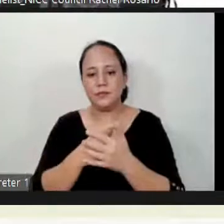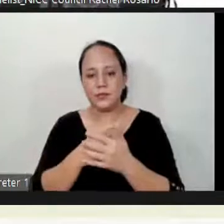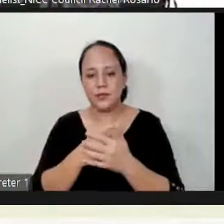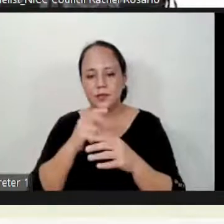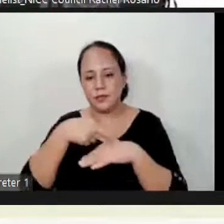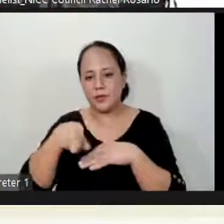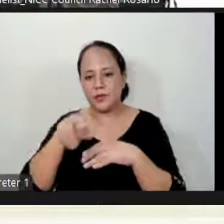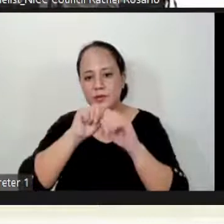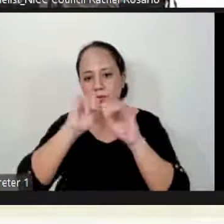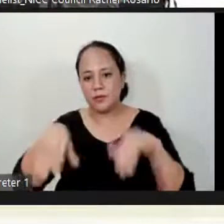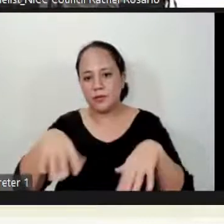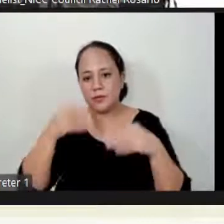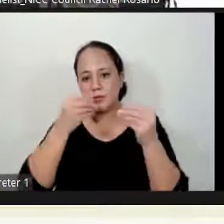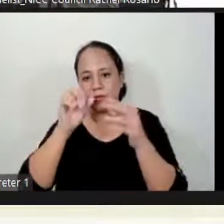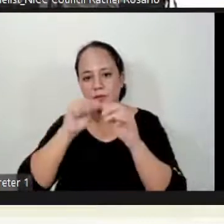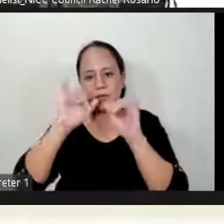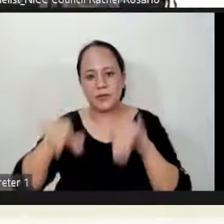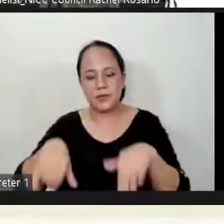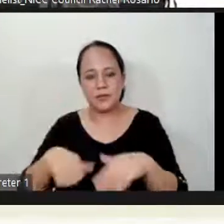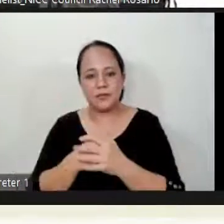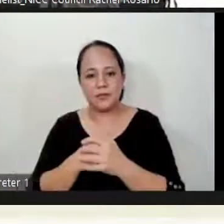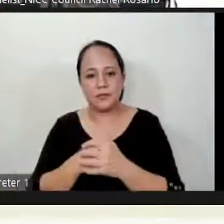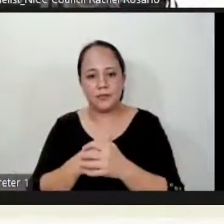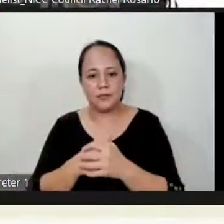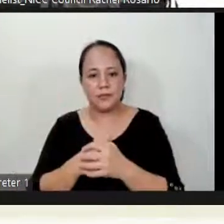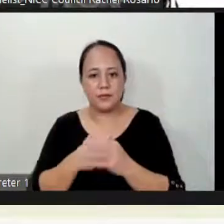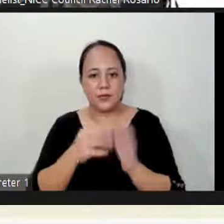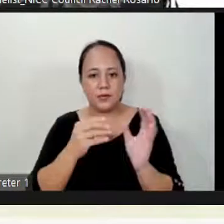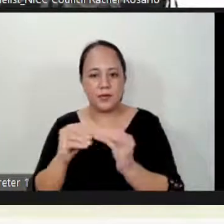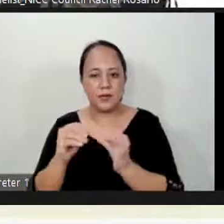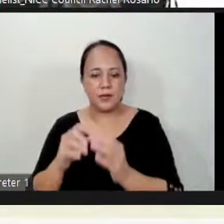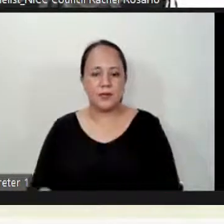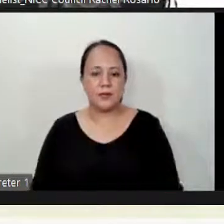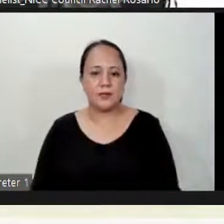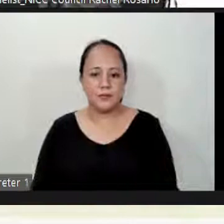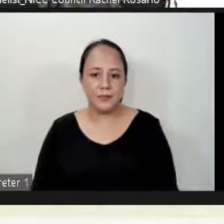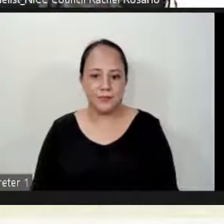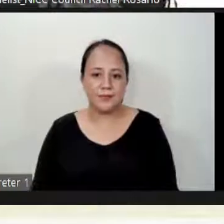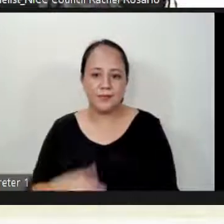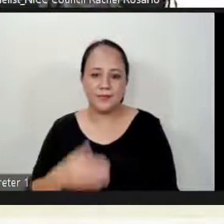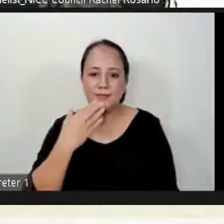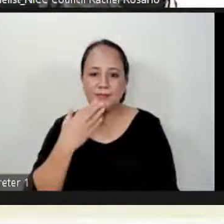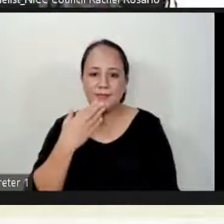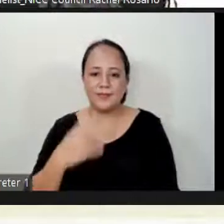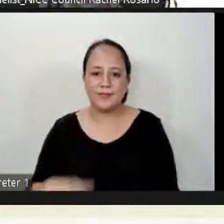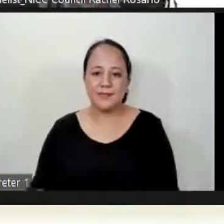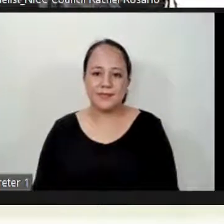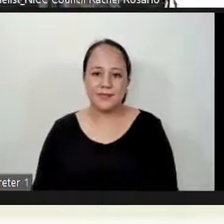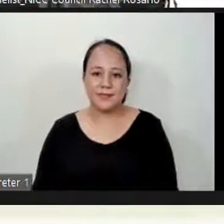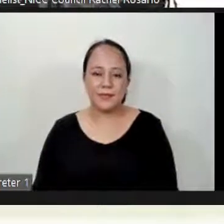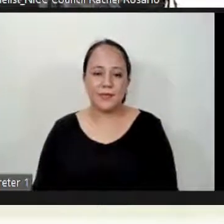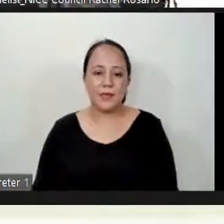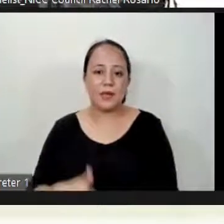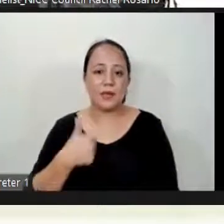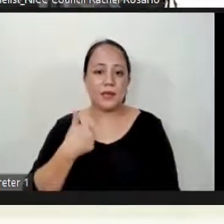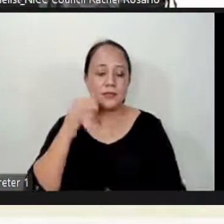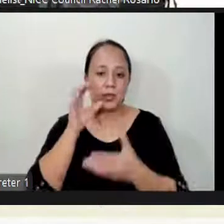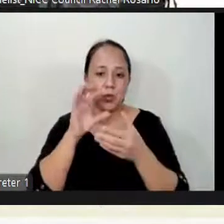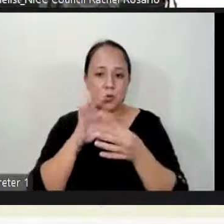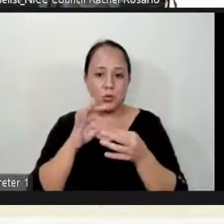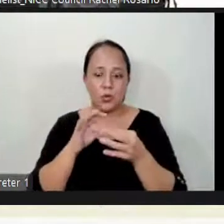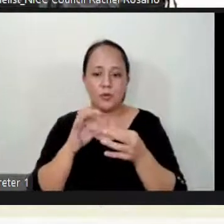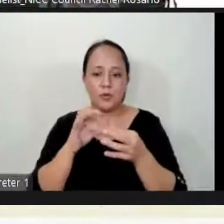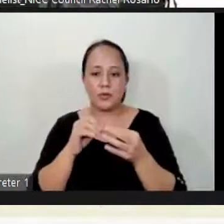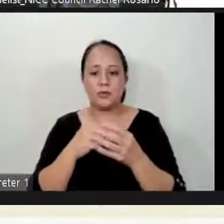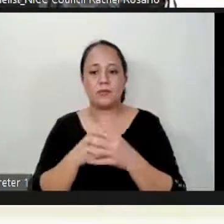the information system support is operational. Thank you. Okay, thank you. There's just a comment on the